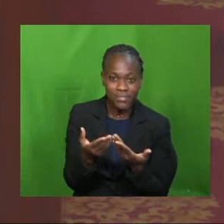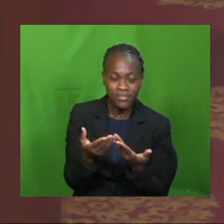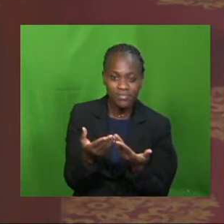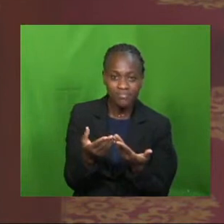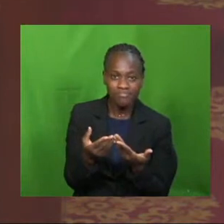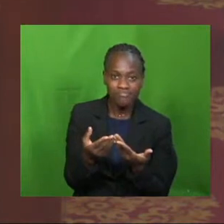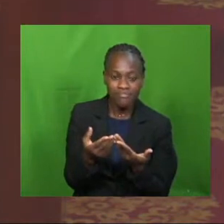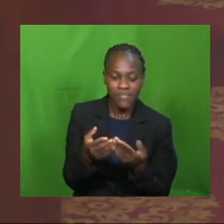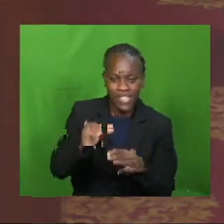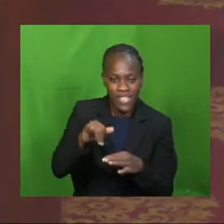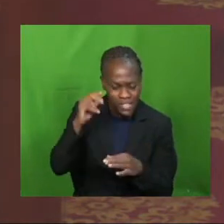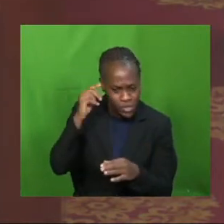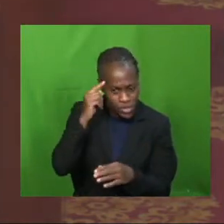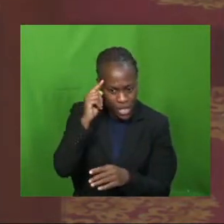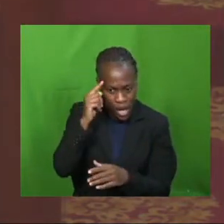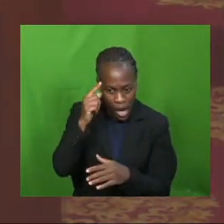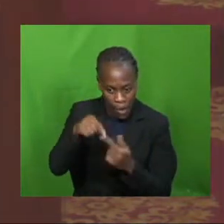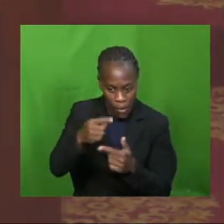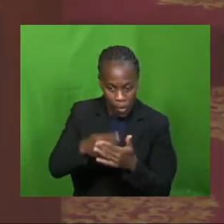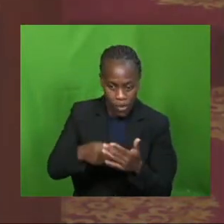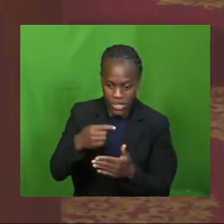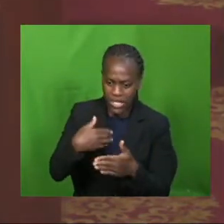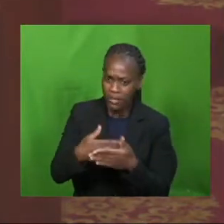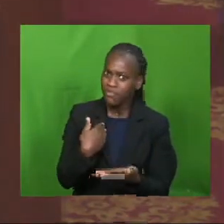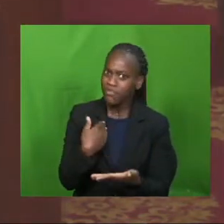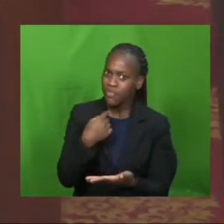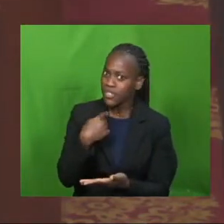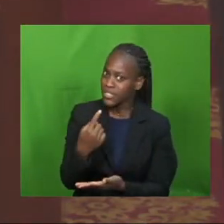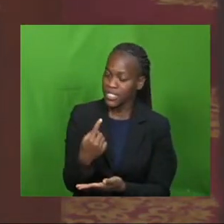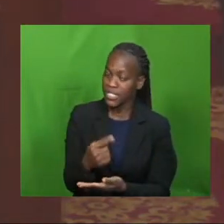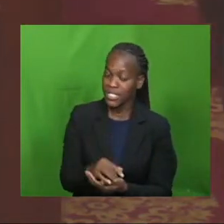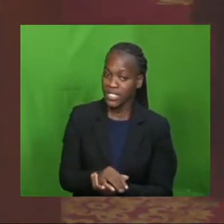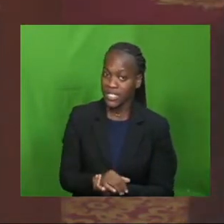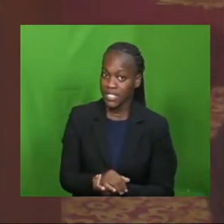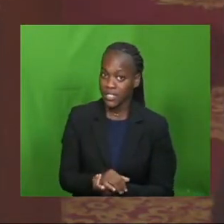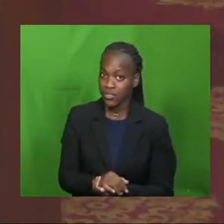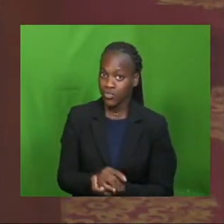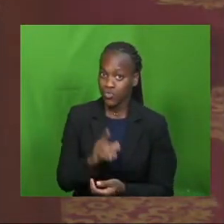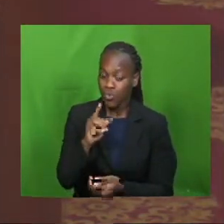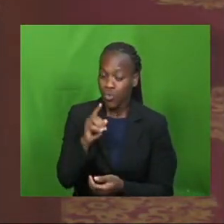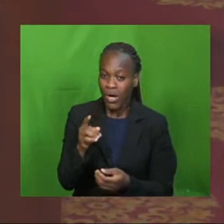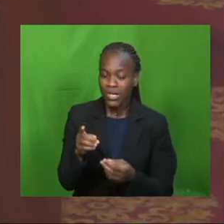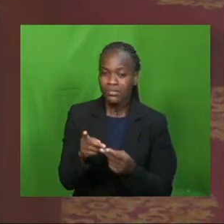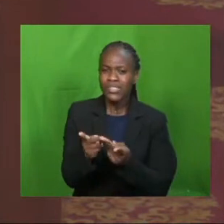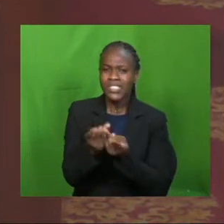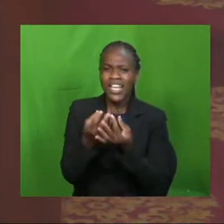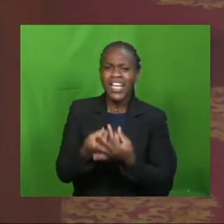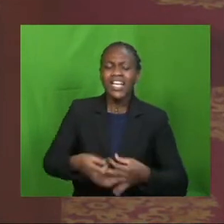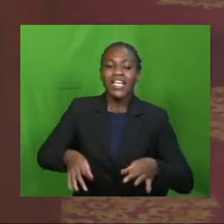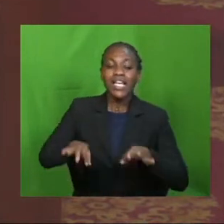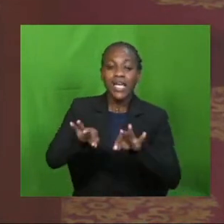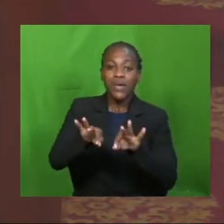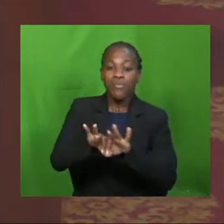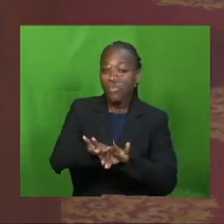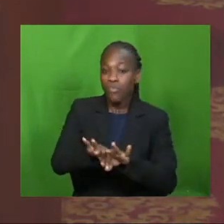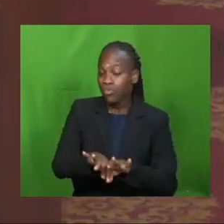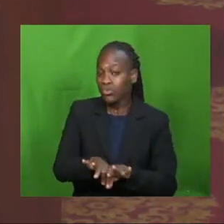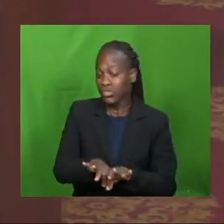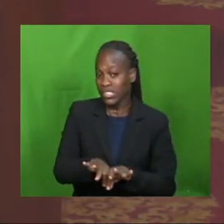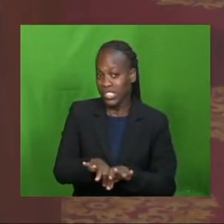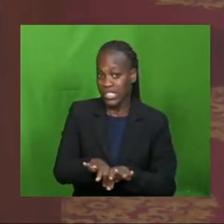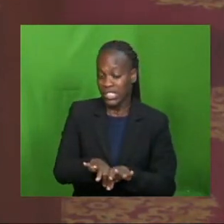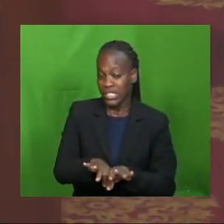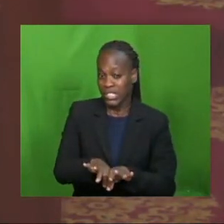is sanitized. And so one of the areas that is very of crucial importance to